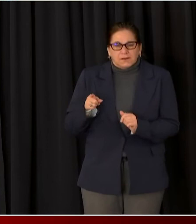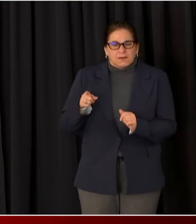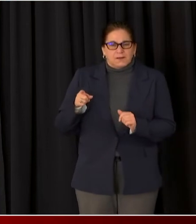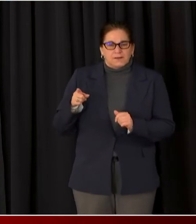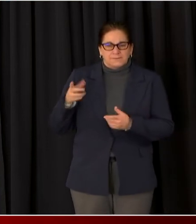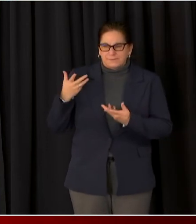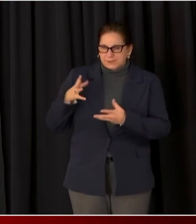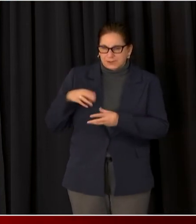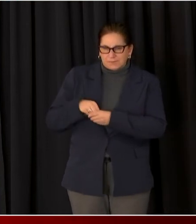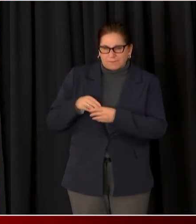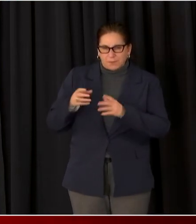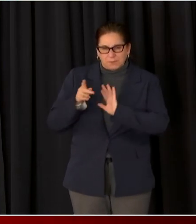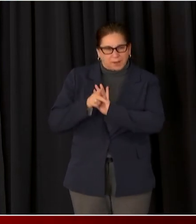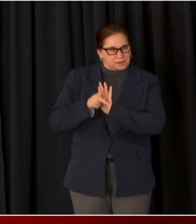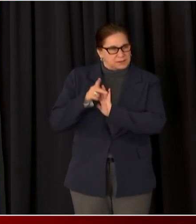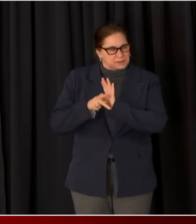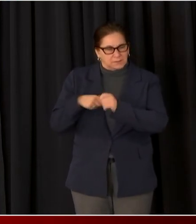priorities,